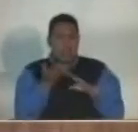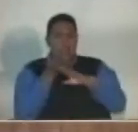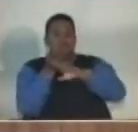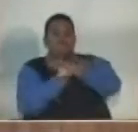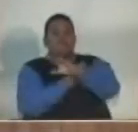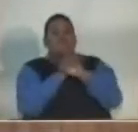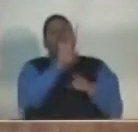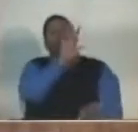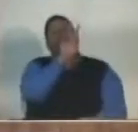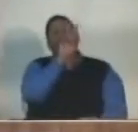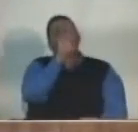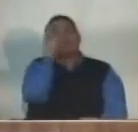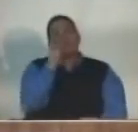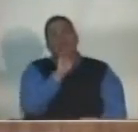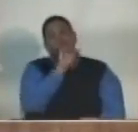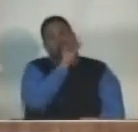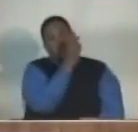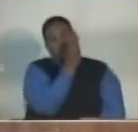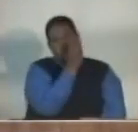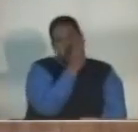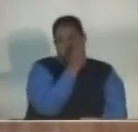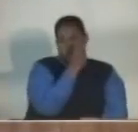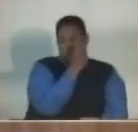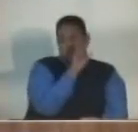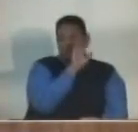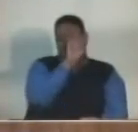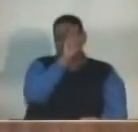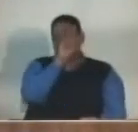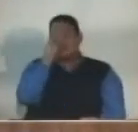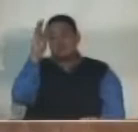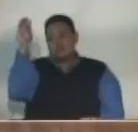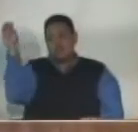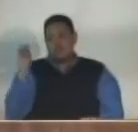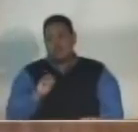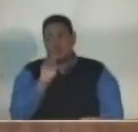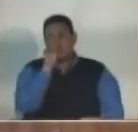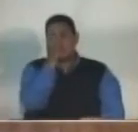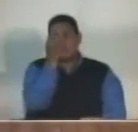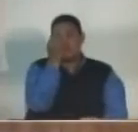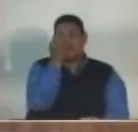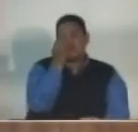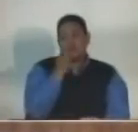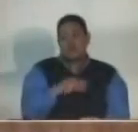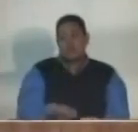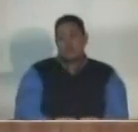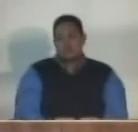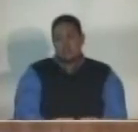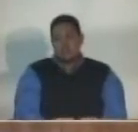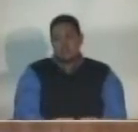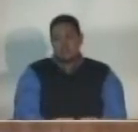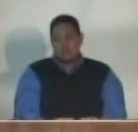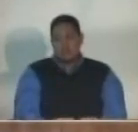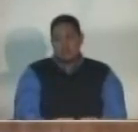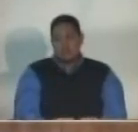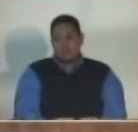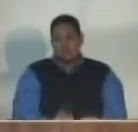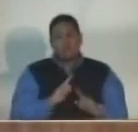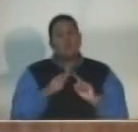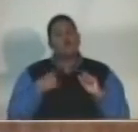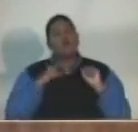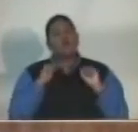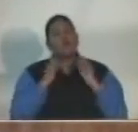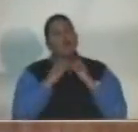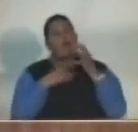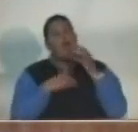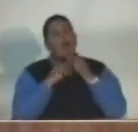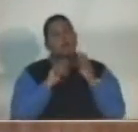from 52% in 2012 to 66% in 2014. But I could go on, but we really